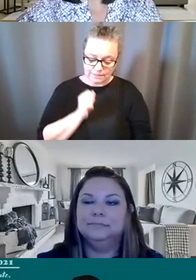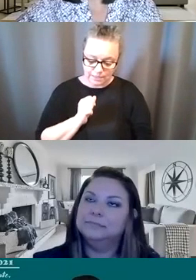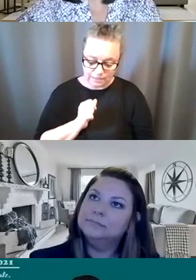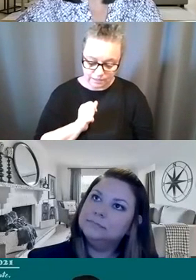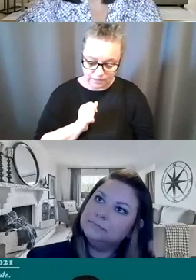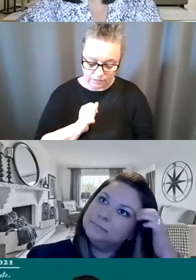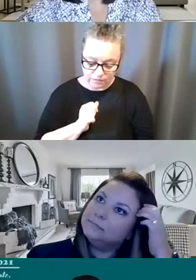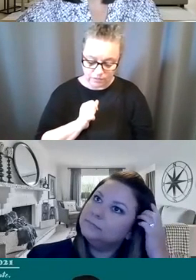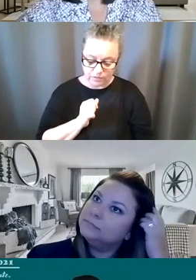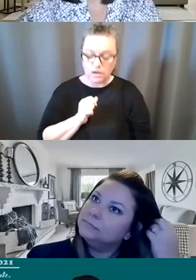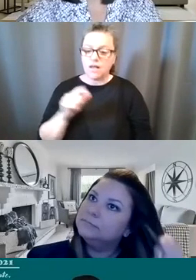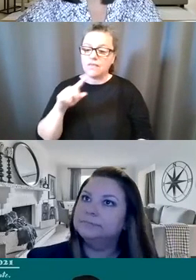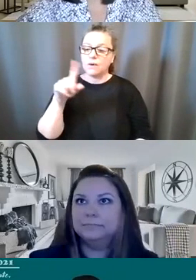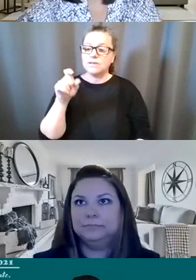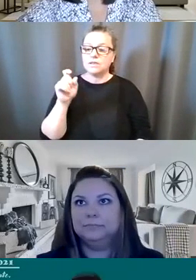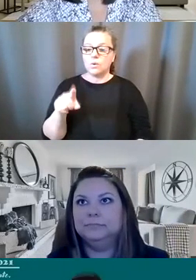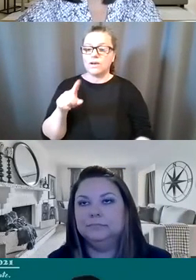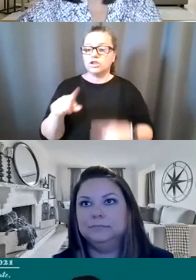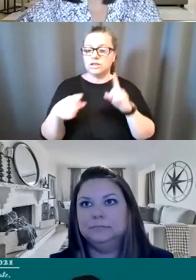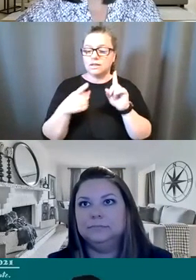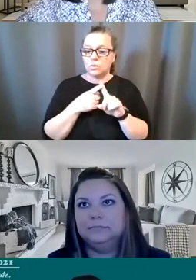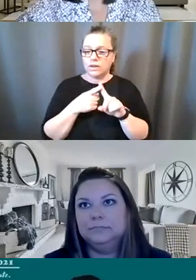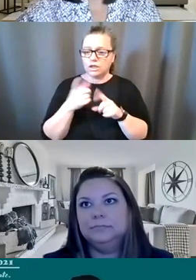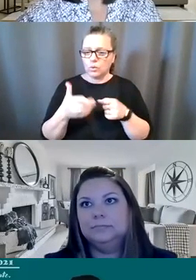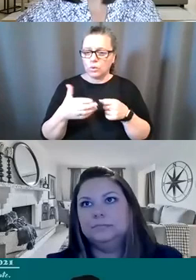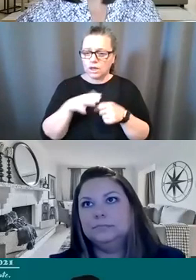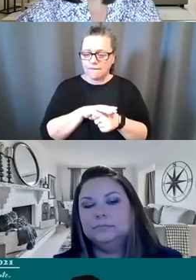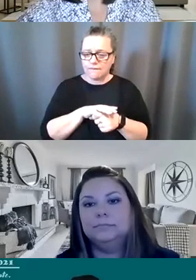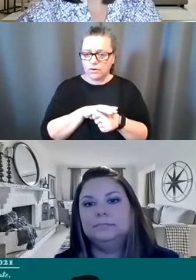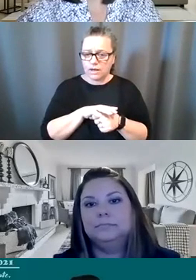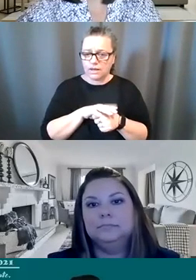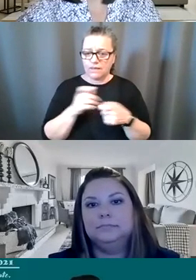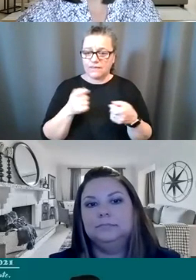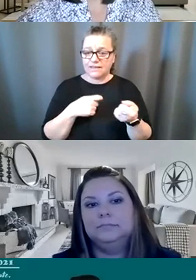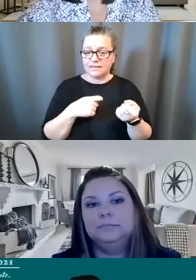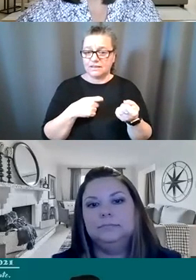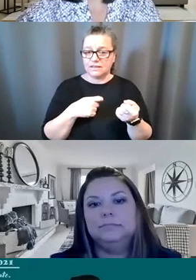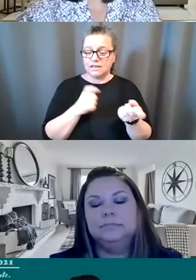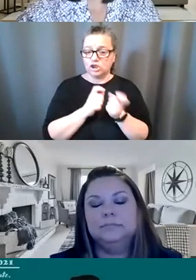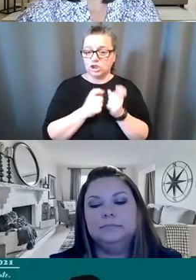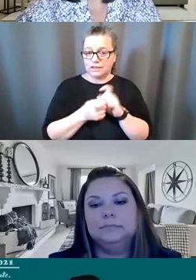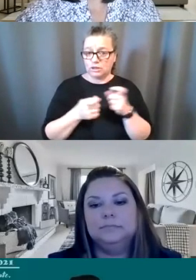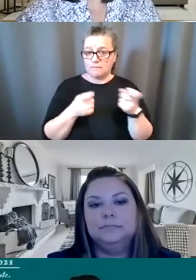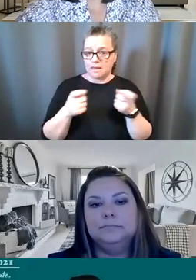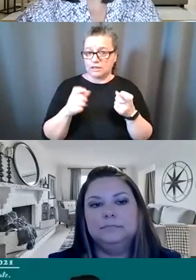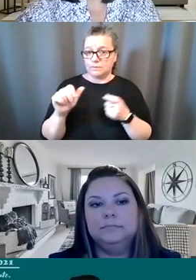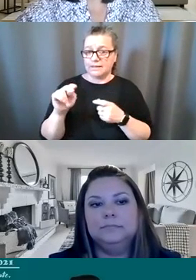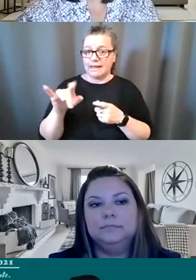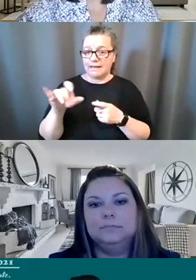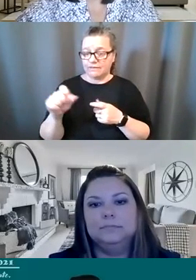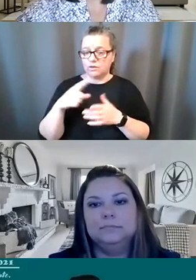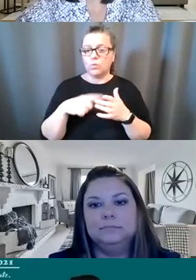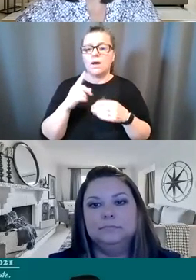There was a question when you were covering the change management canvas. What sort of information